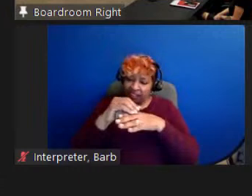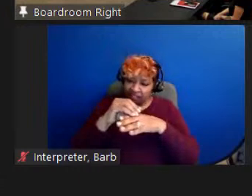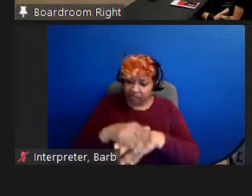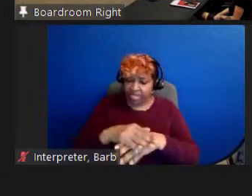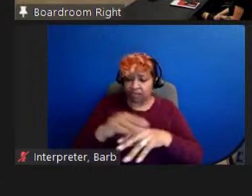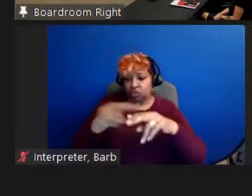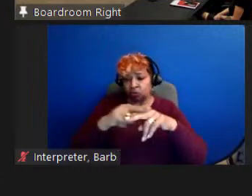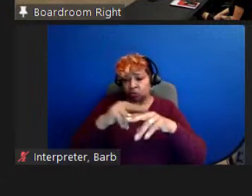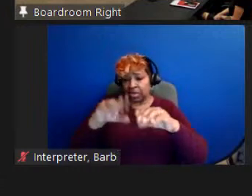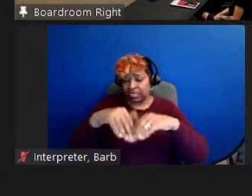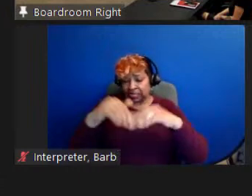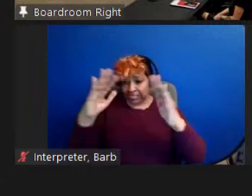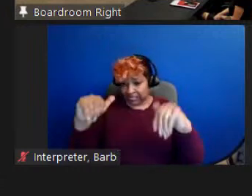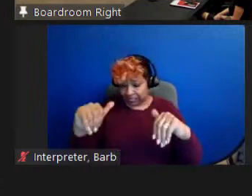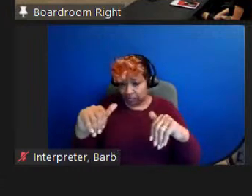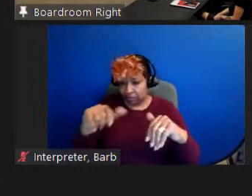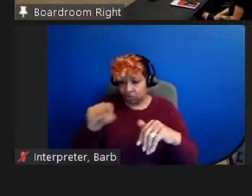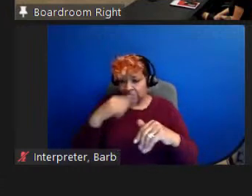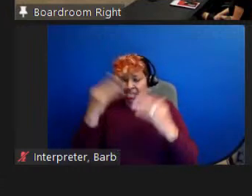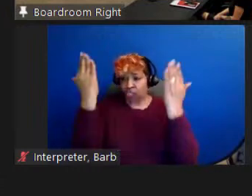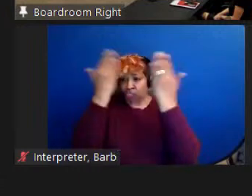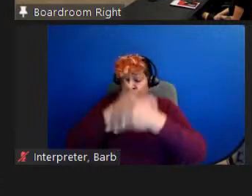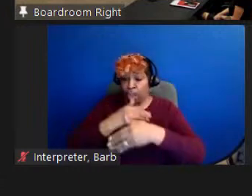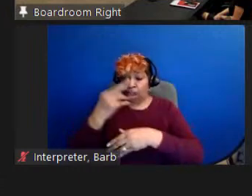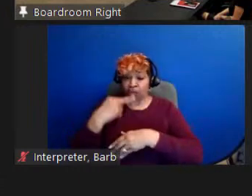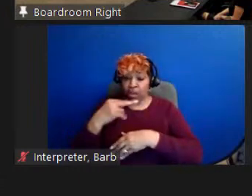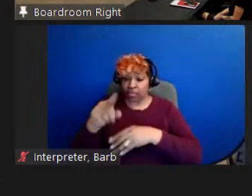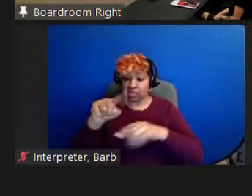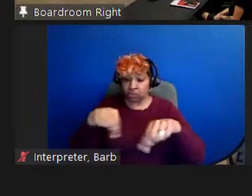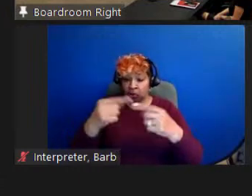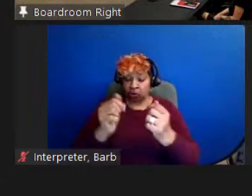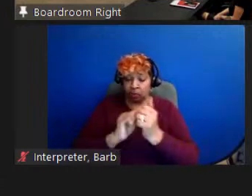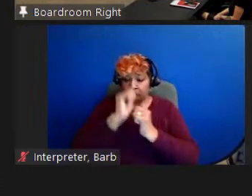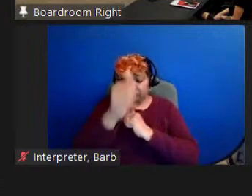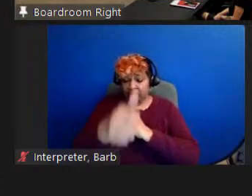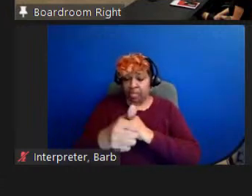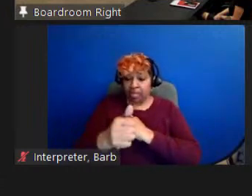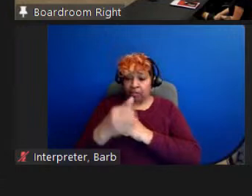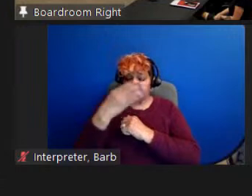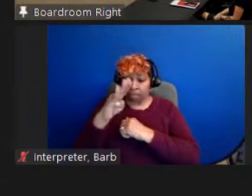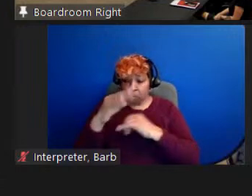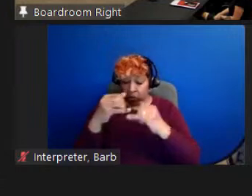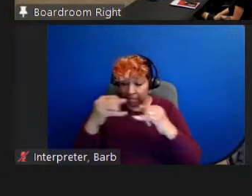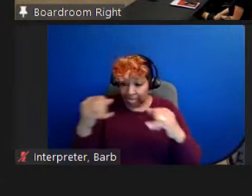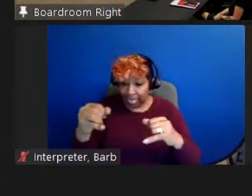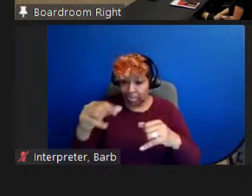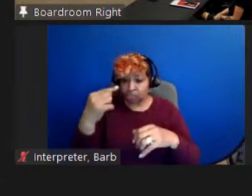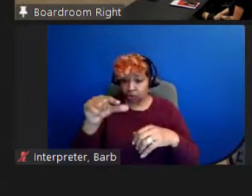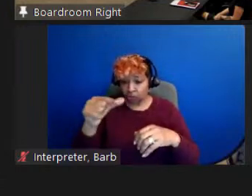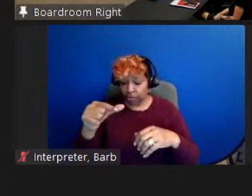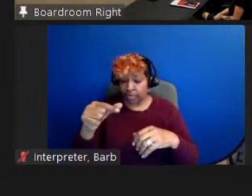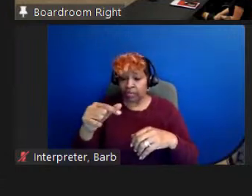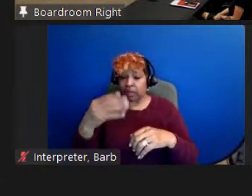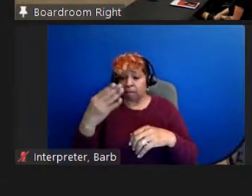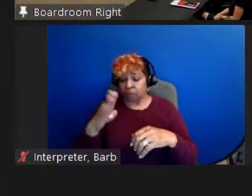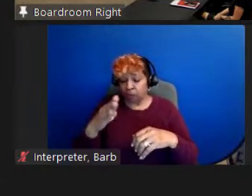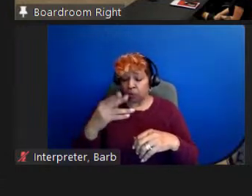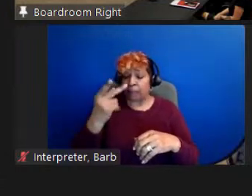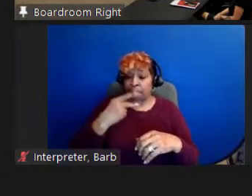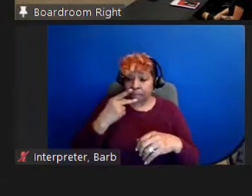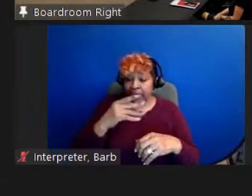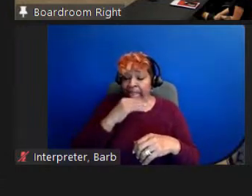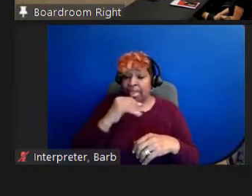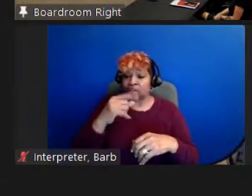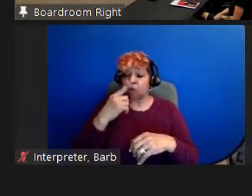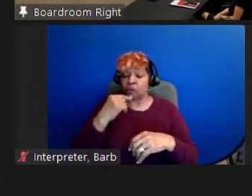can see that the dark red that extends out along the blue line and along the green and the blue and the pink and the orange line and the red line as